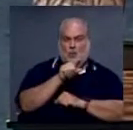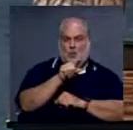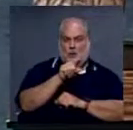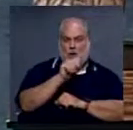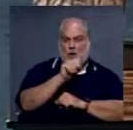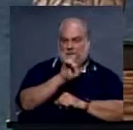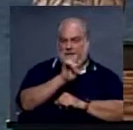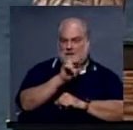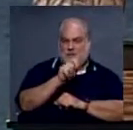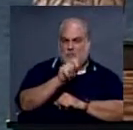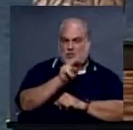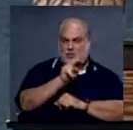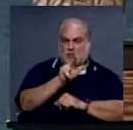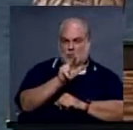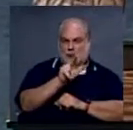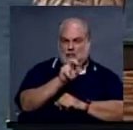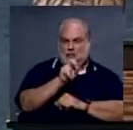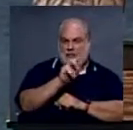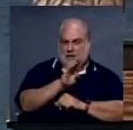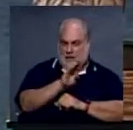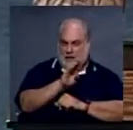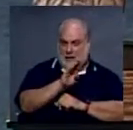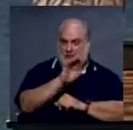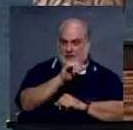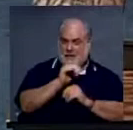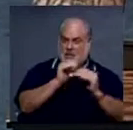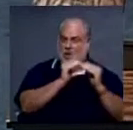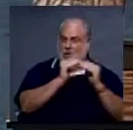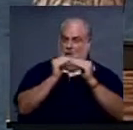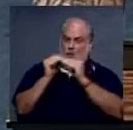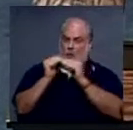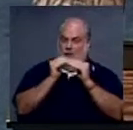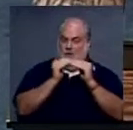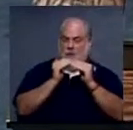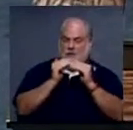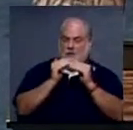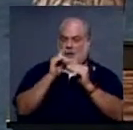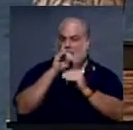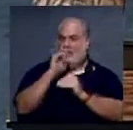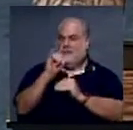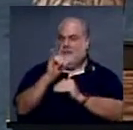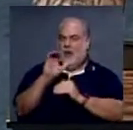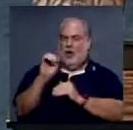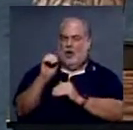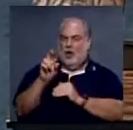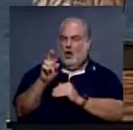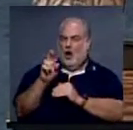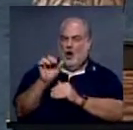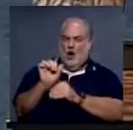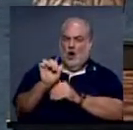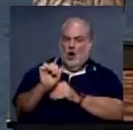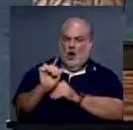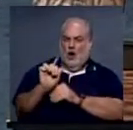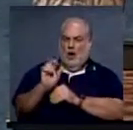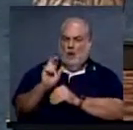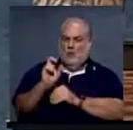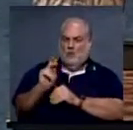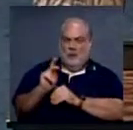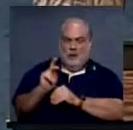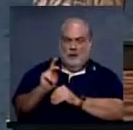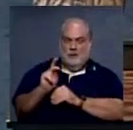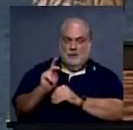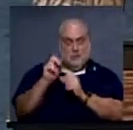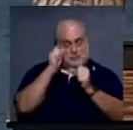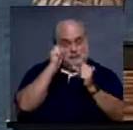107.23 decibels, which is equivalent to a loud car horn or a rock concert. I was actually surprised it was that